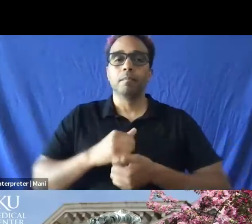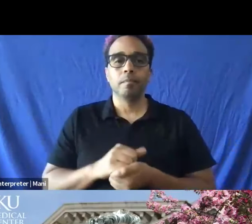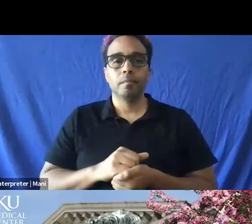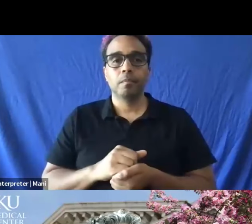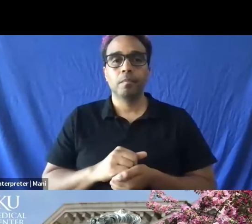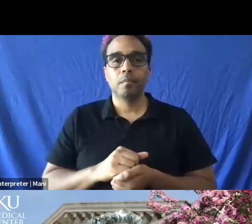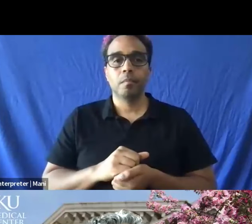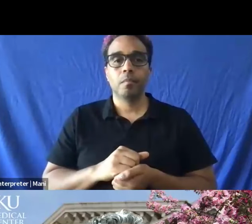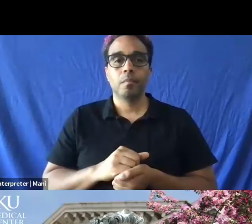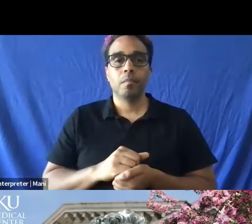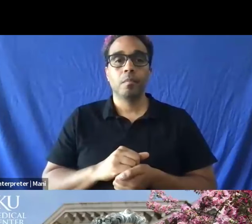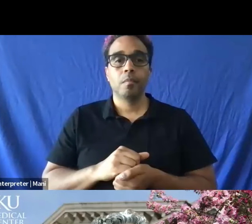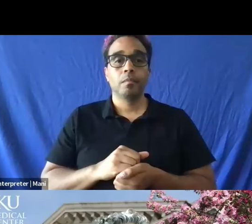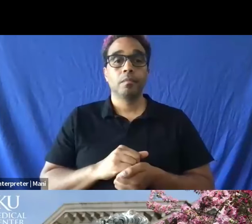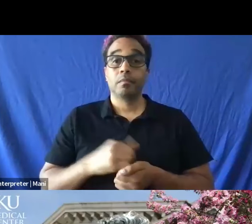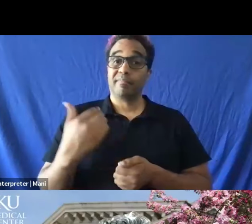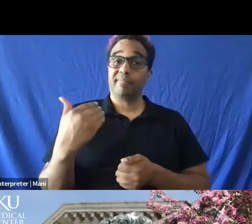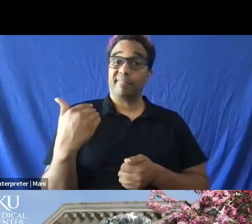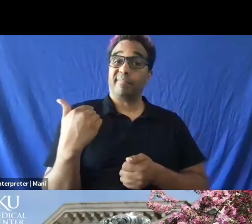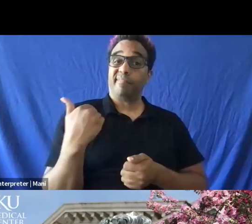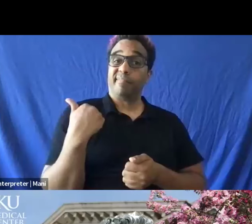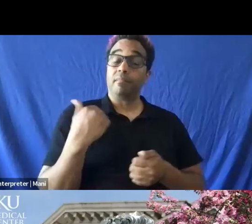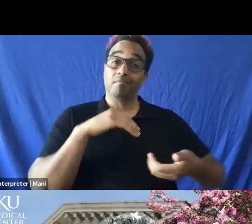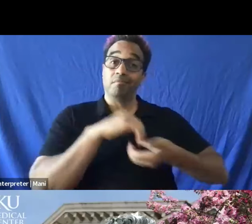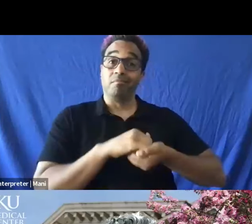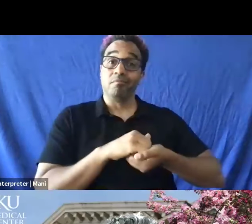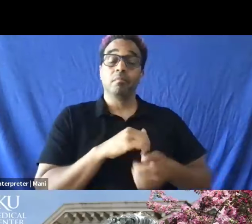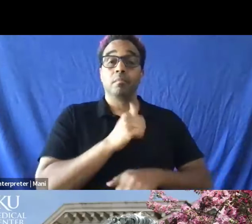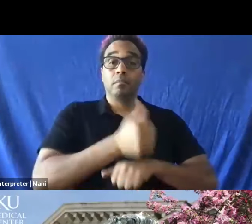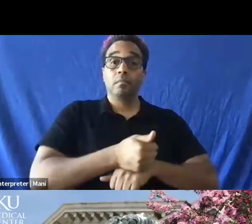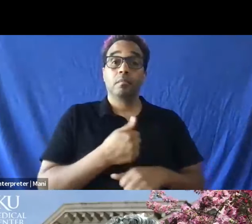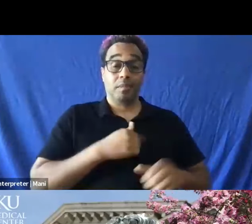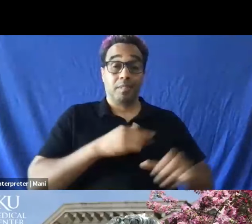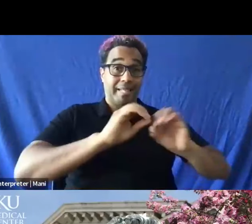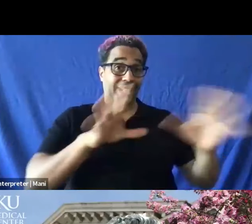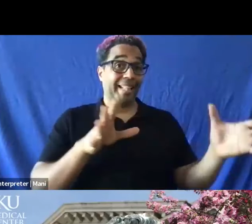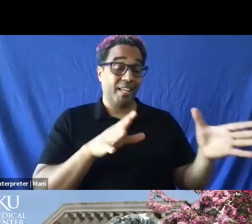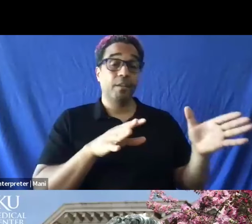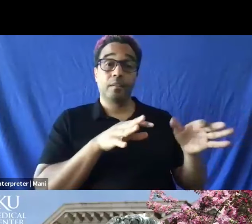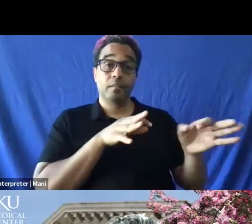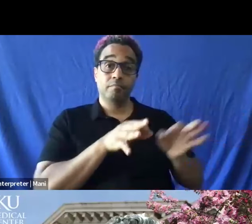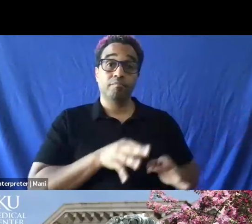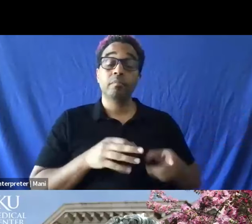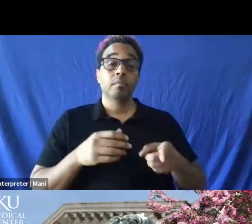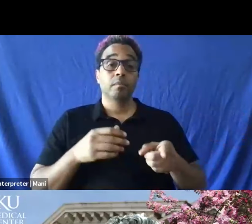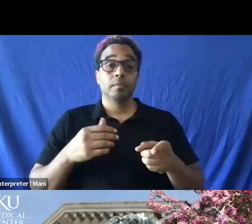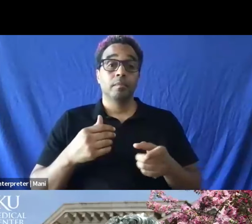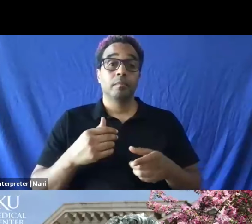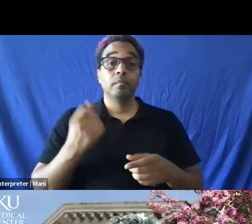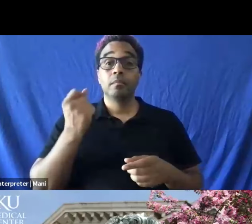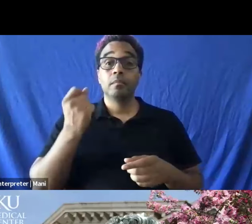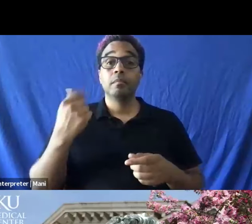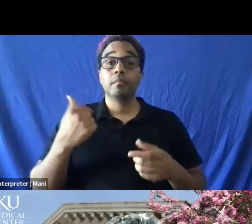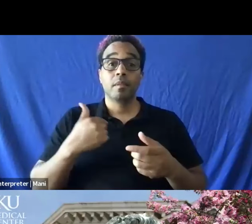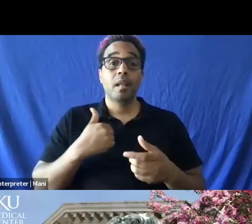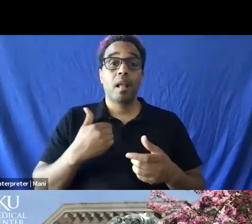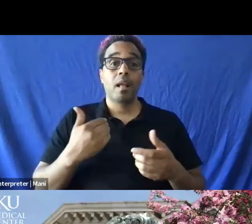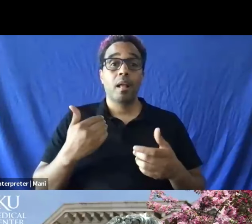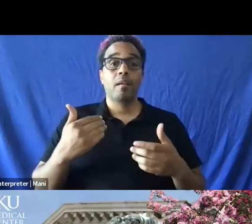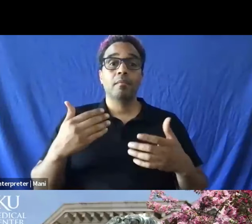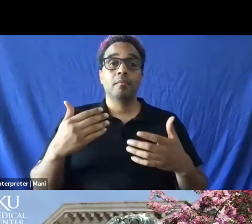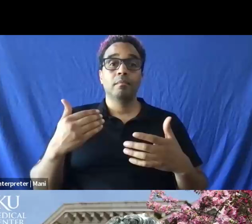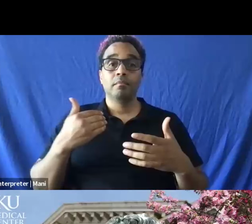I was very clear with my partners that, you know, although, you know, I wrote this chapter as a fellow and under a lot of guidance on people who've engaged